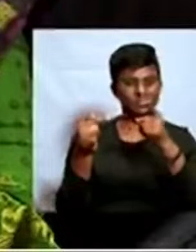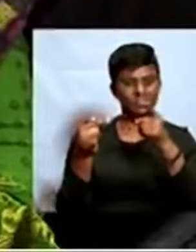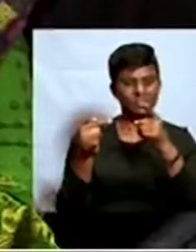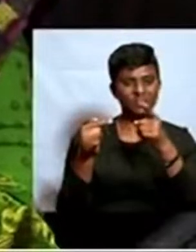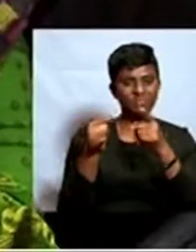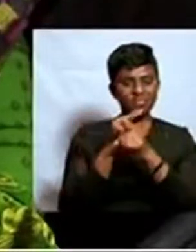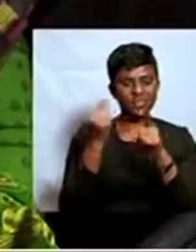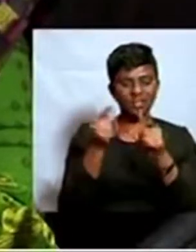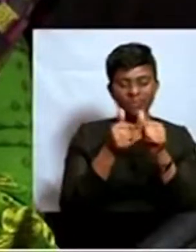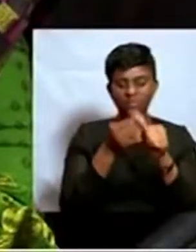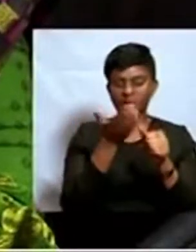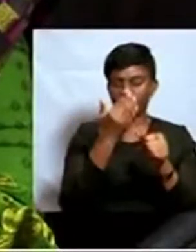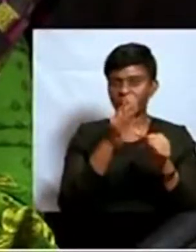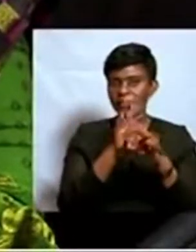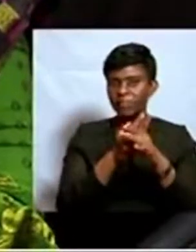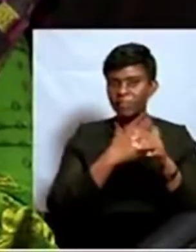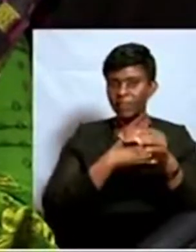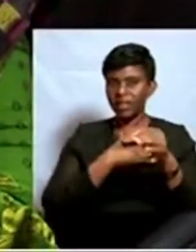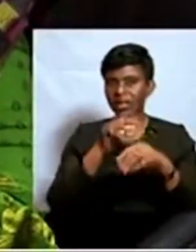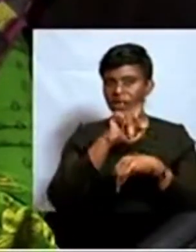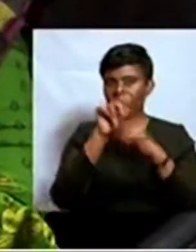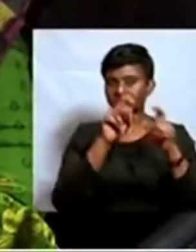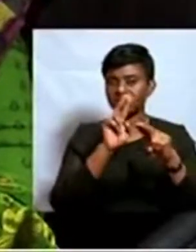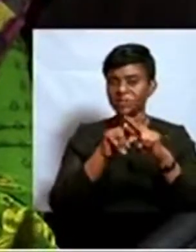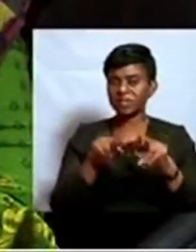it's just a follow-up on my question, Chair.